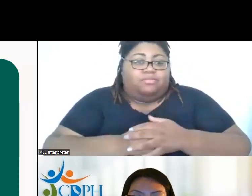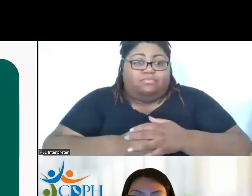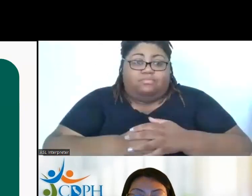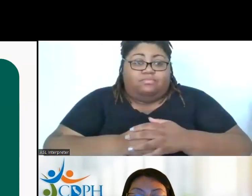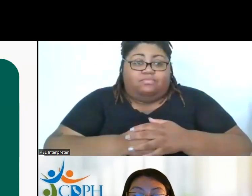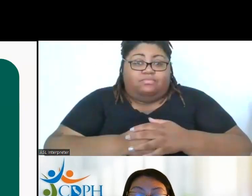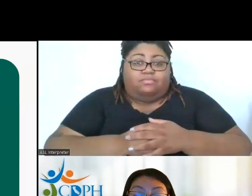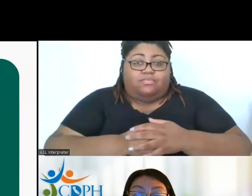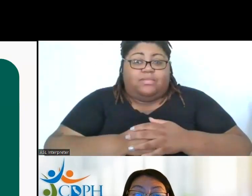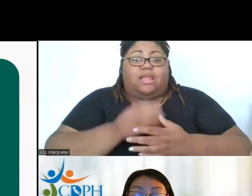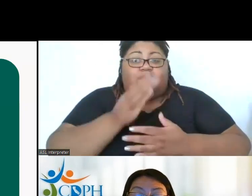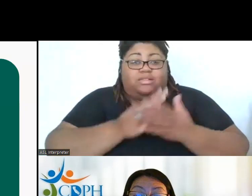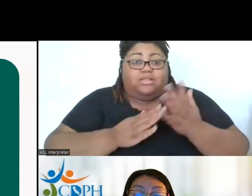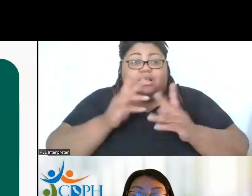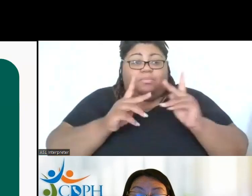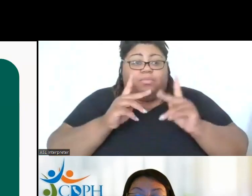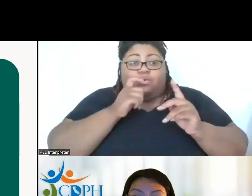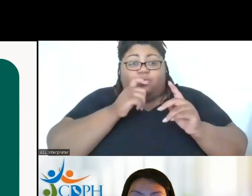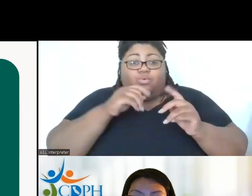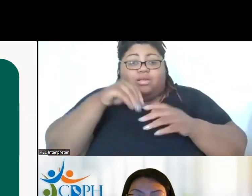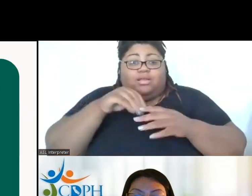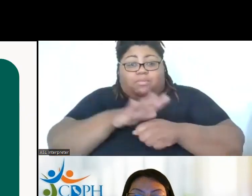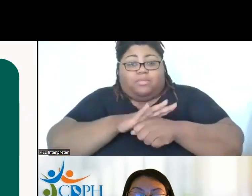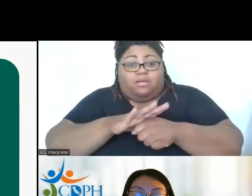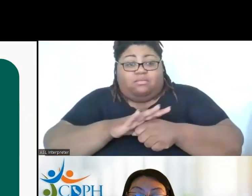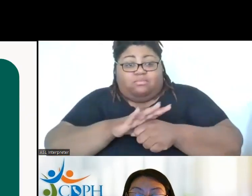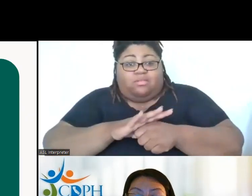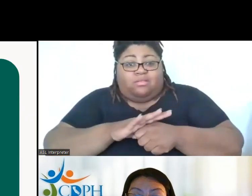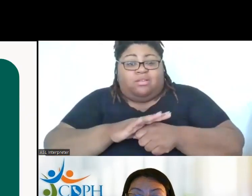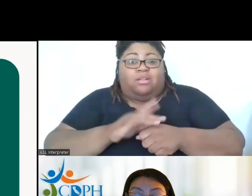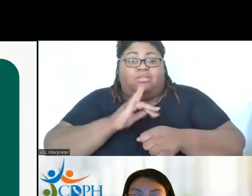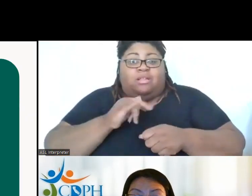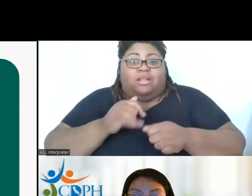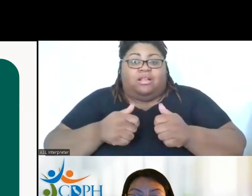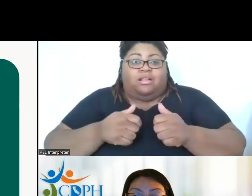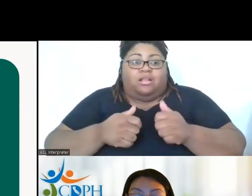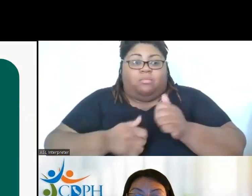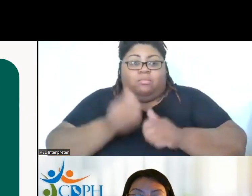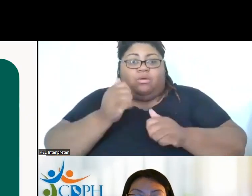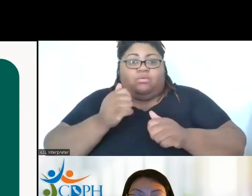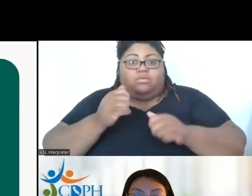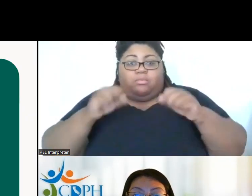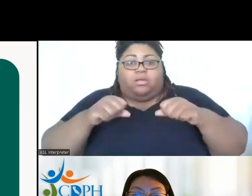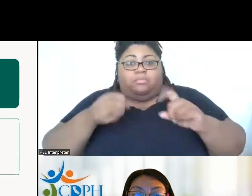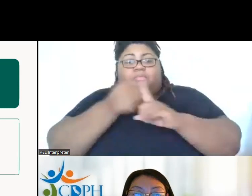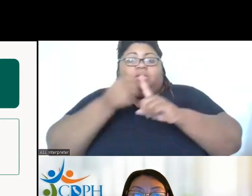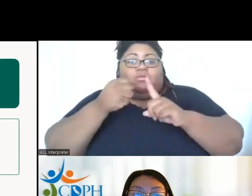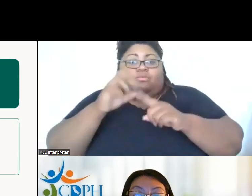constituents and stakeholders are actually those who are amongst the highest at risk. And so I can't thank you enough for the work you do in getting this word